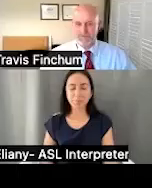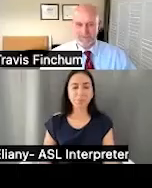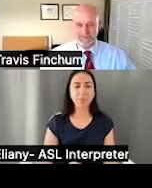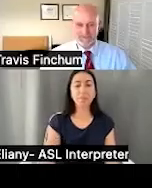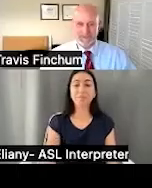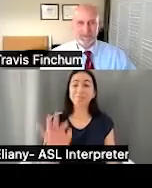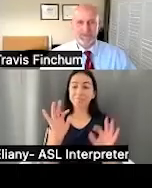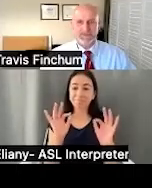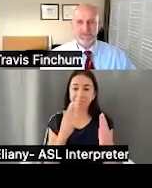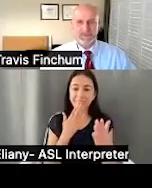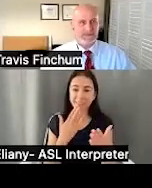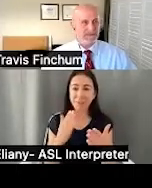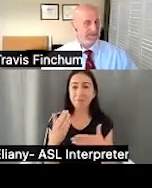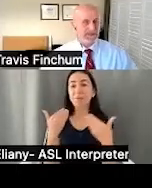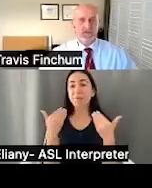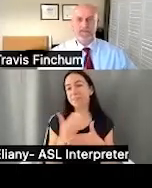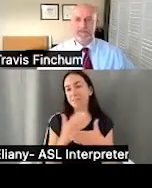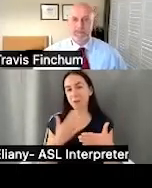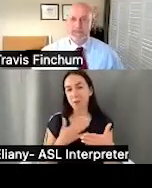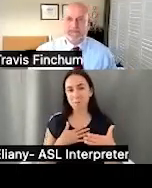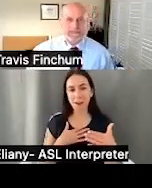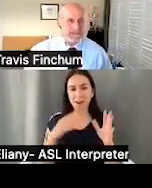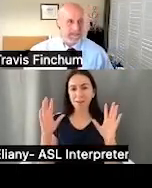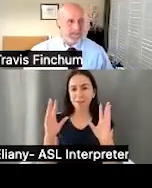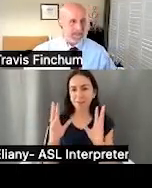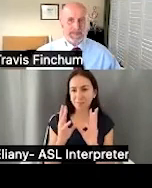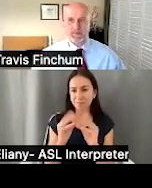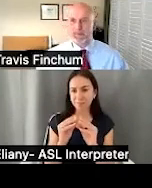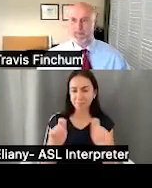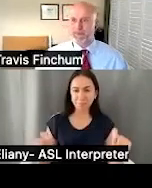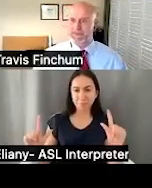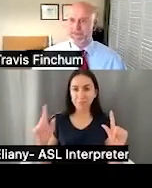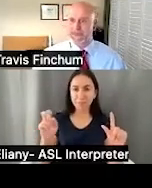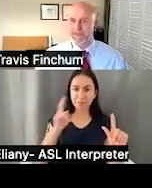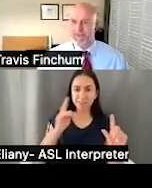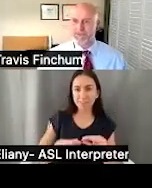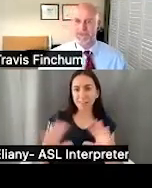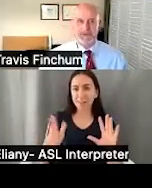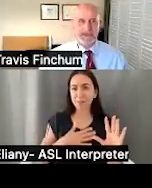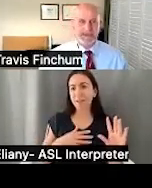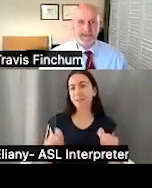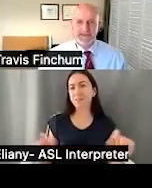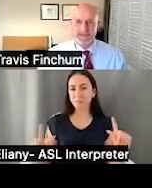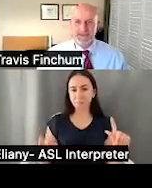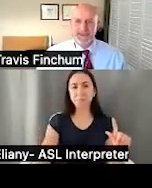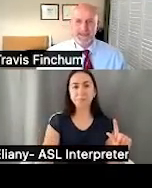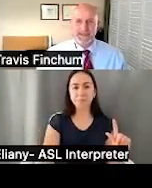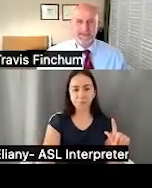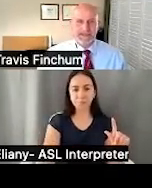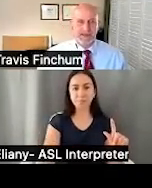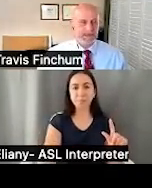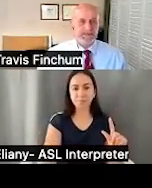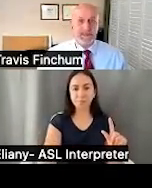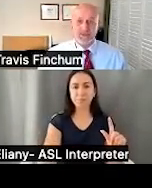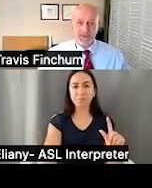Thank you. I'm going to share my screen here and hopefully everybody can see my PowerPoint presentation. Okay.